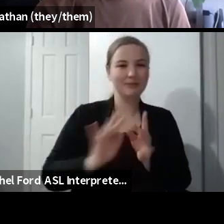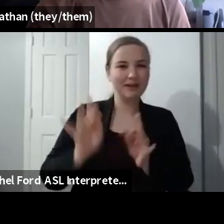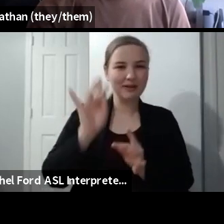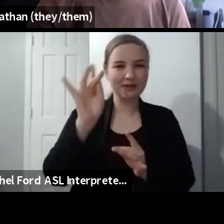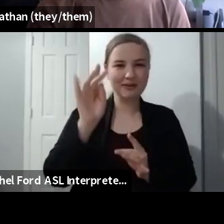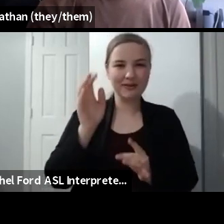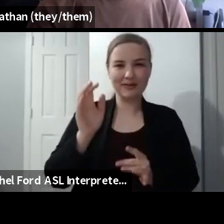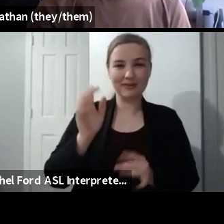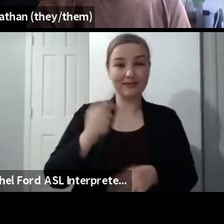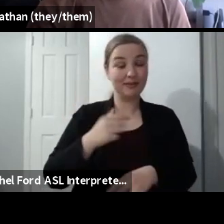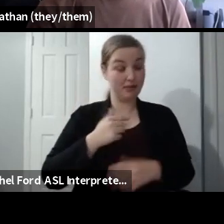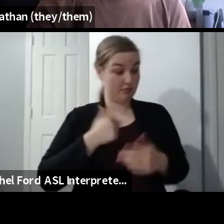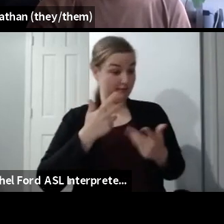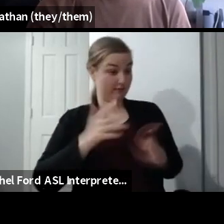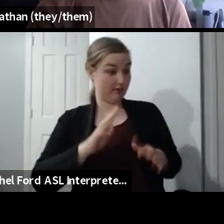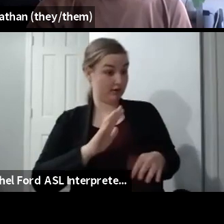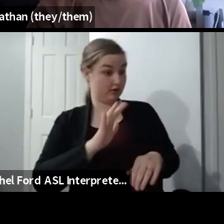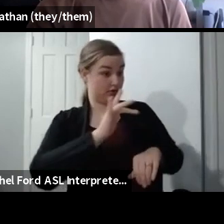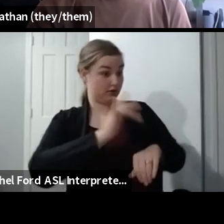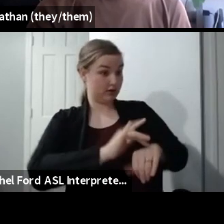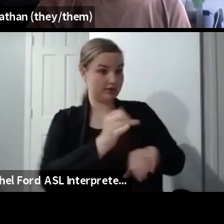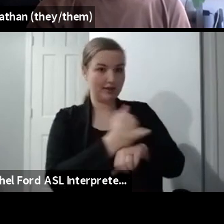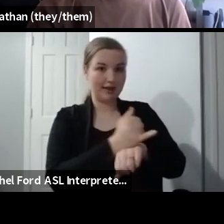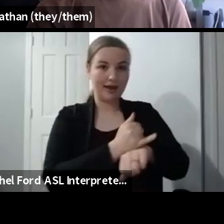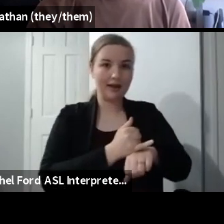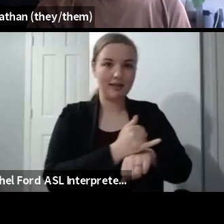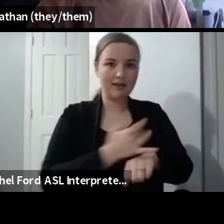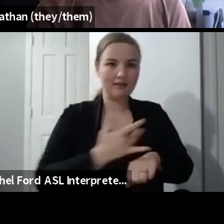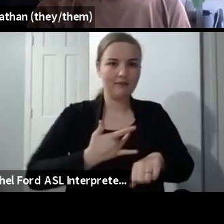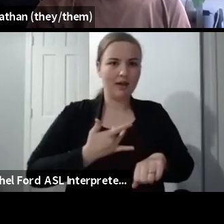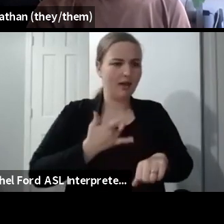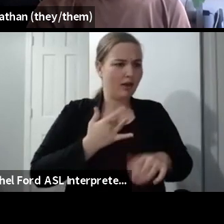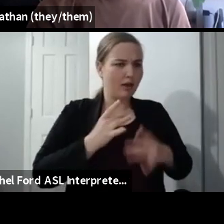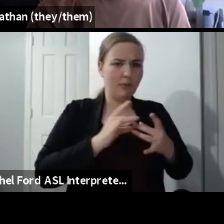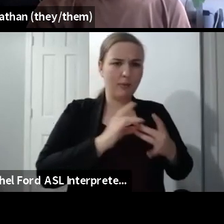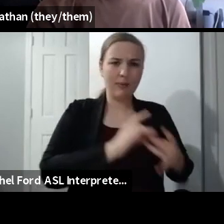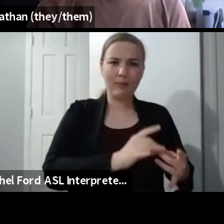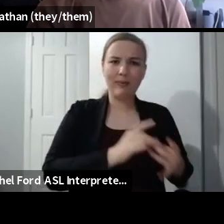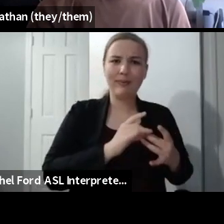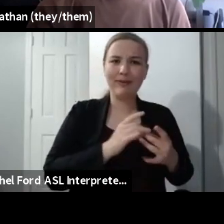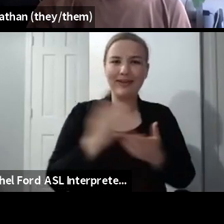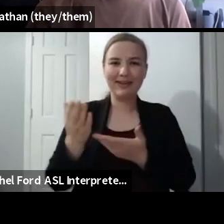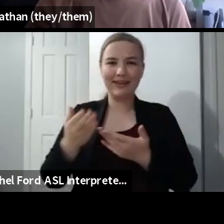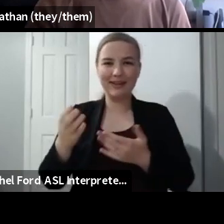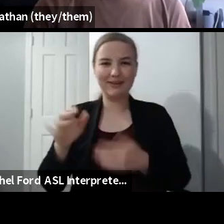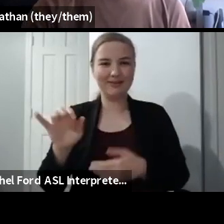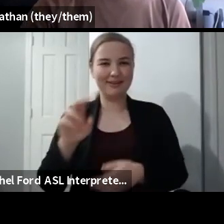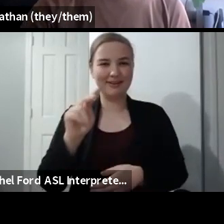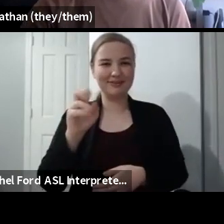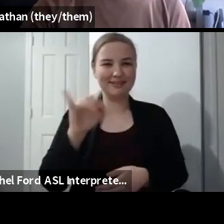physically on the island and when I'm here in New York, which also feels like another kind of island, so.